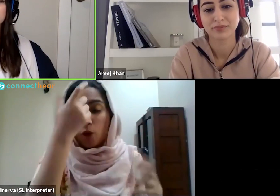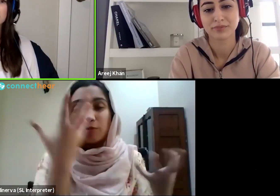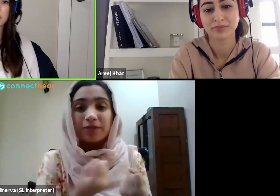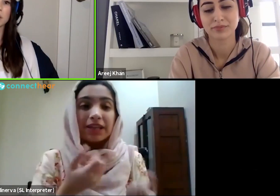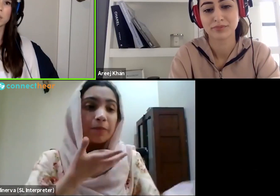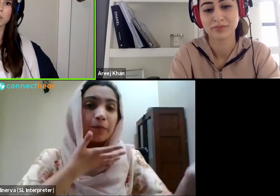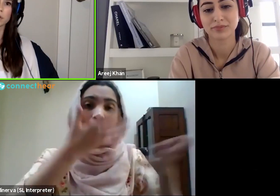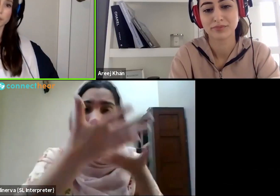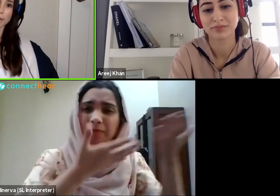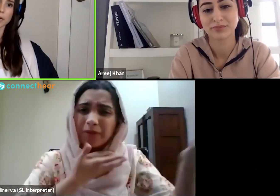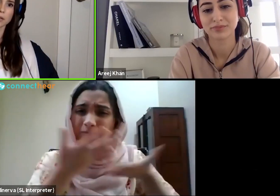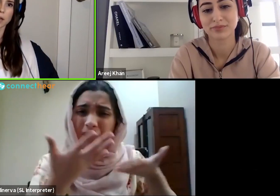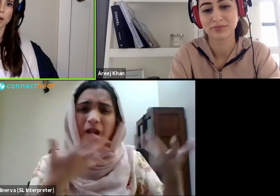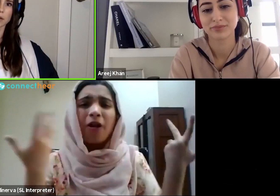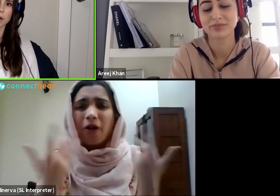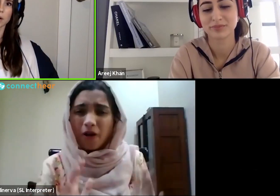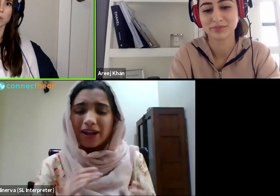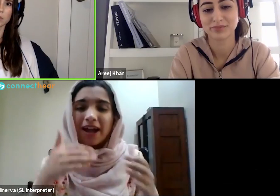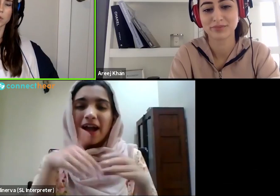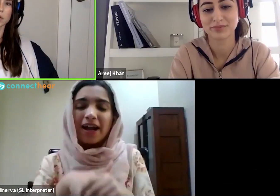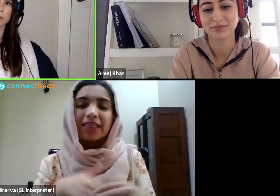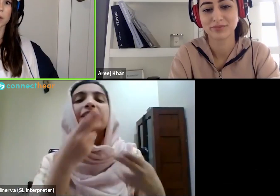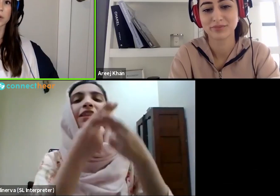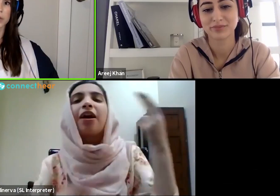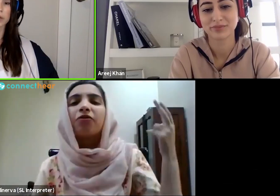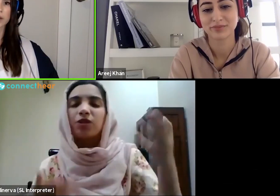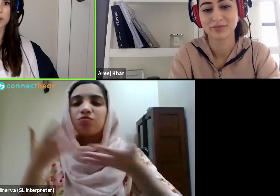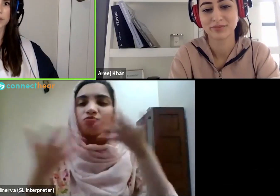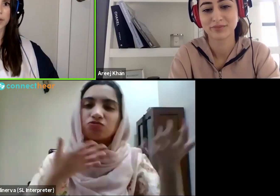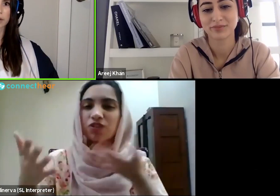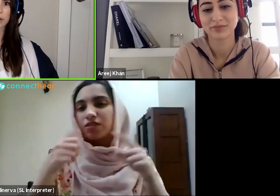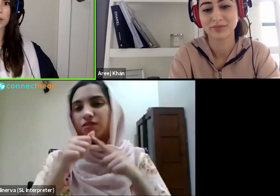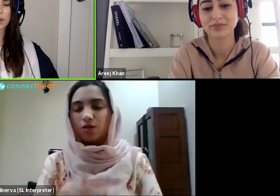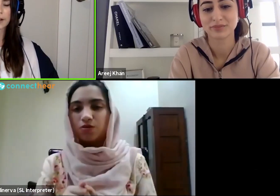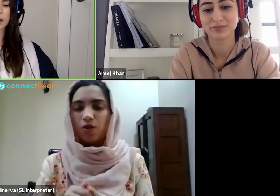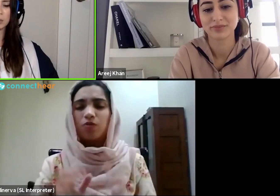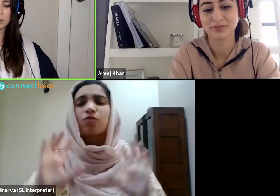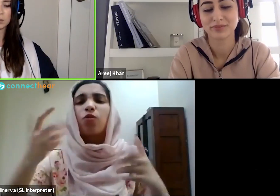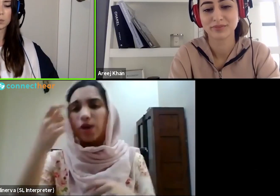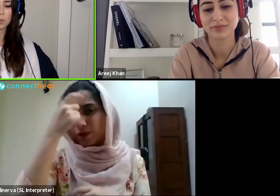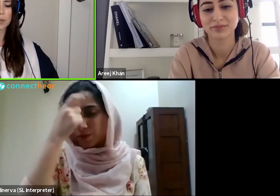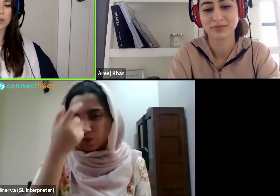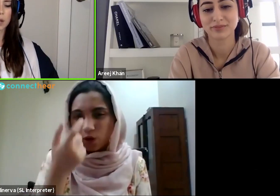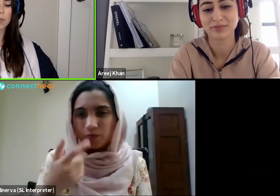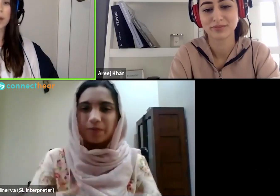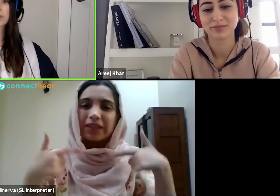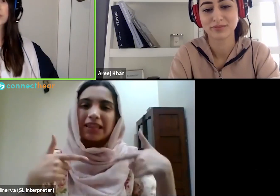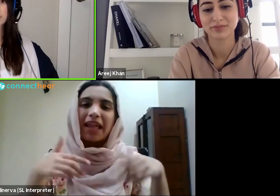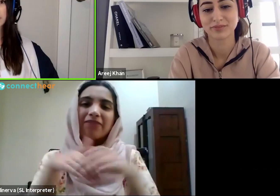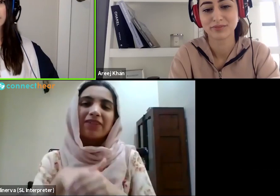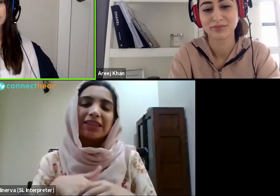partner, whoever you're dating, that, share them about your hearing loss and everything. And help